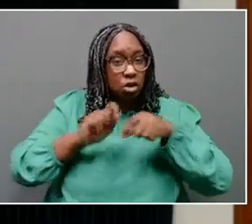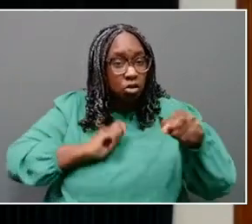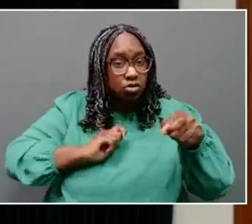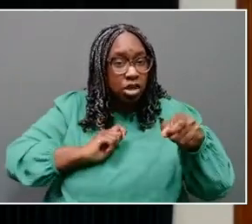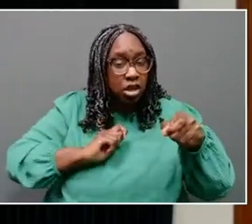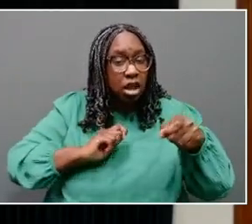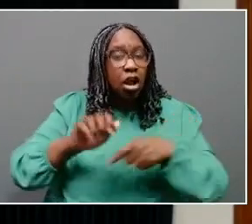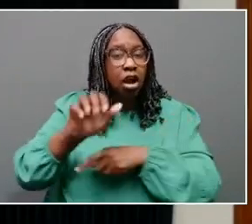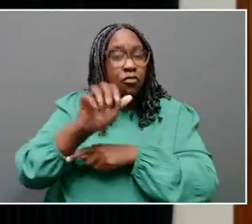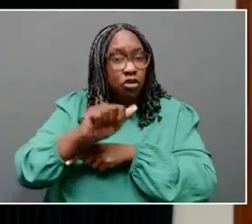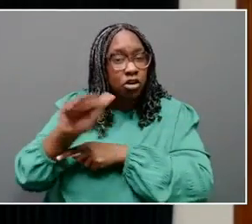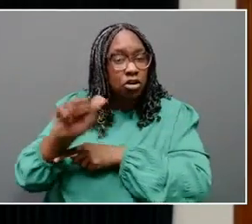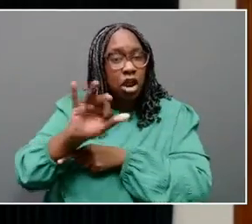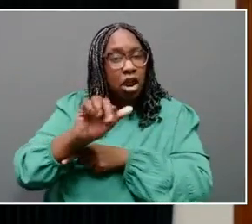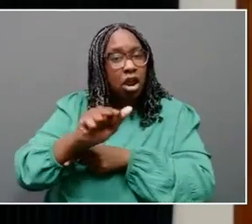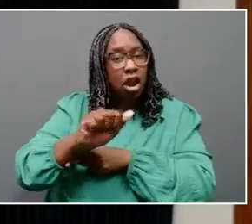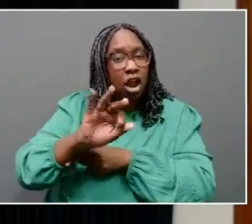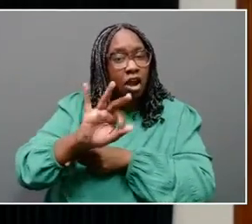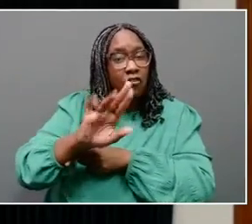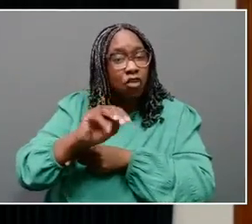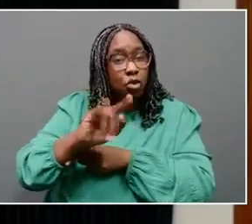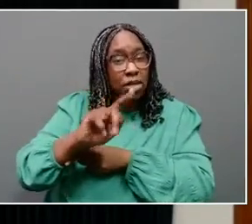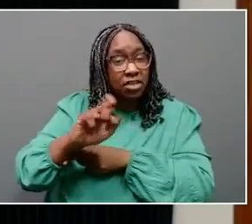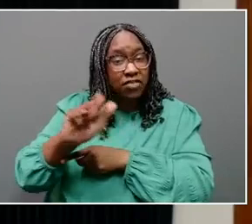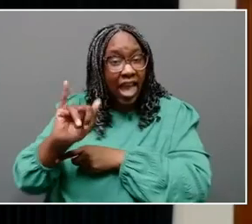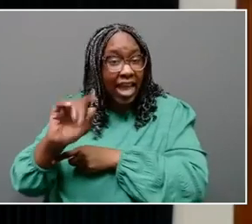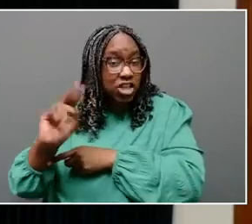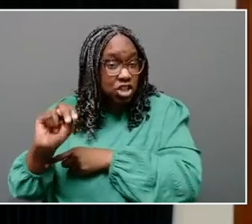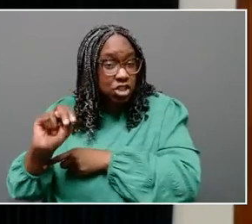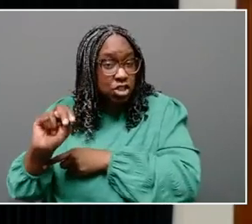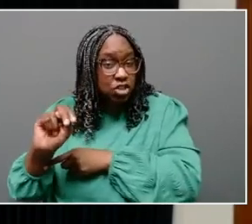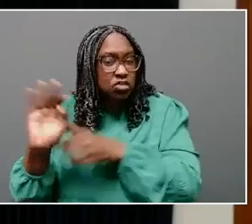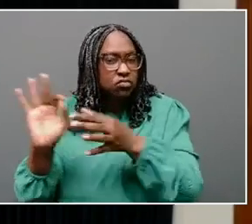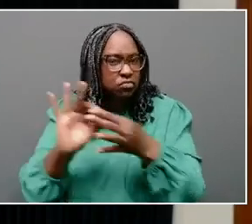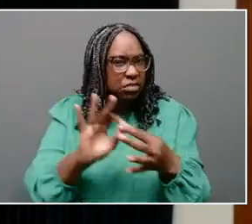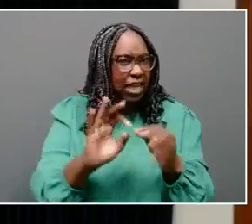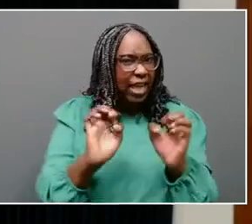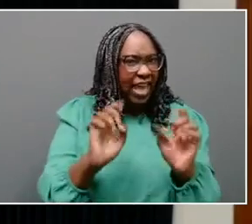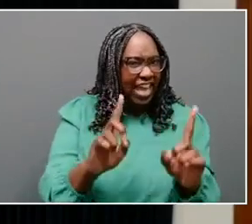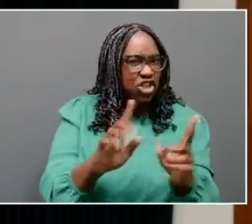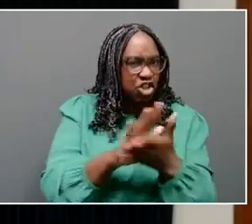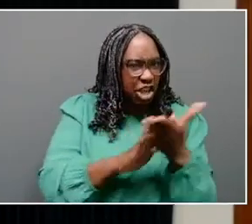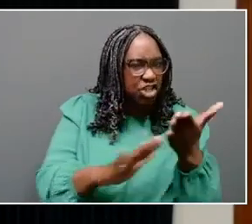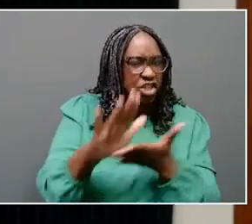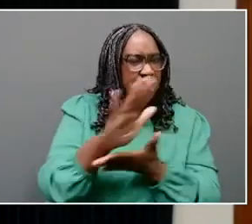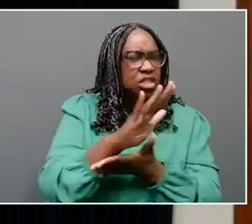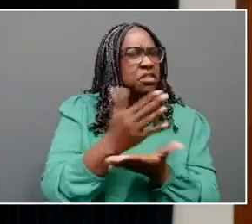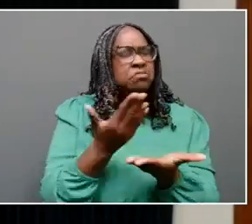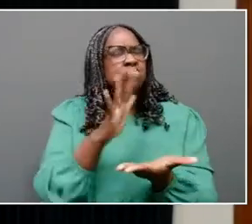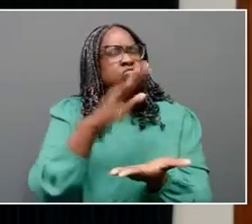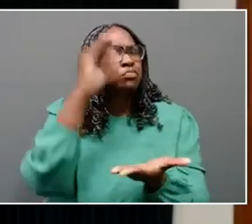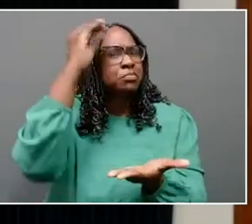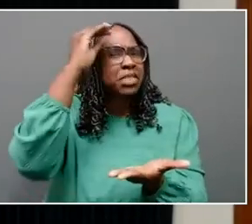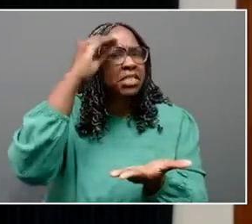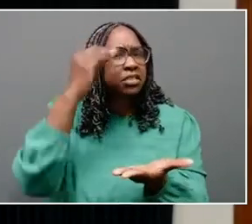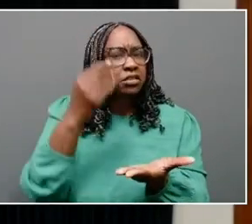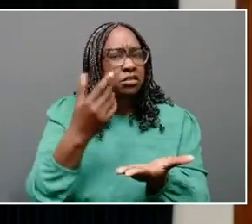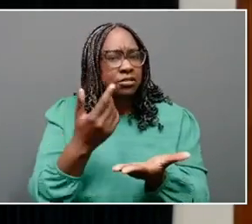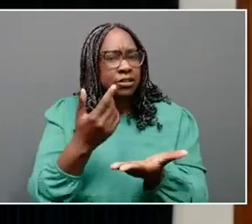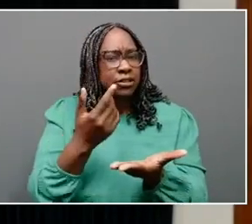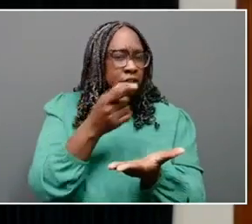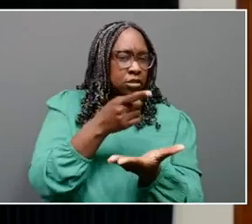in post-secondary education. I just wanted to get your opinion, both from like a legal perspective and as a leader of a state with a lot